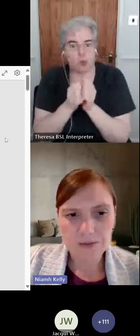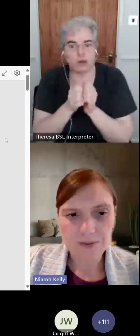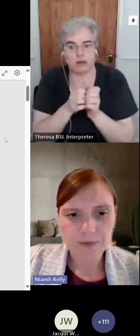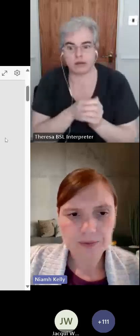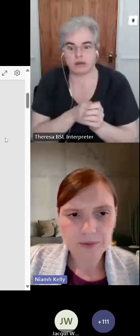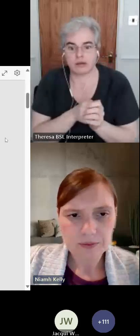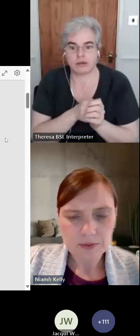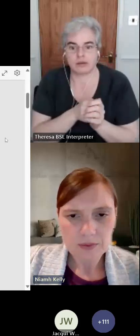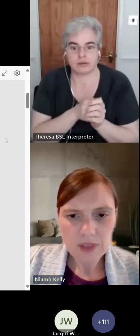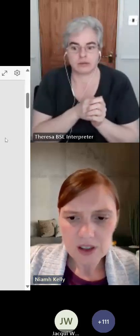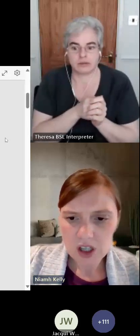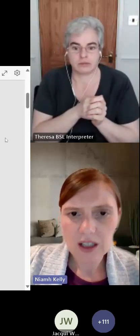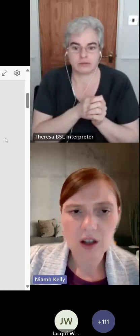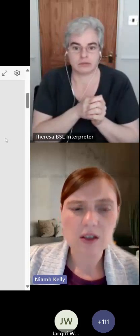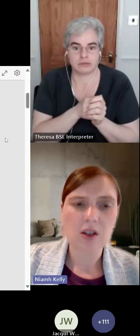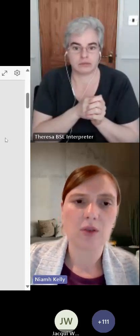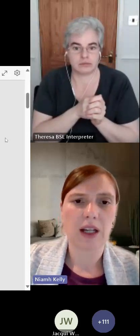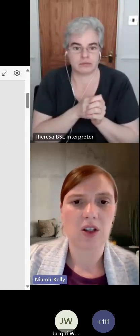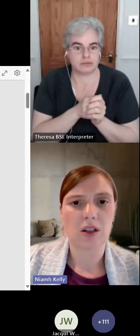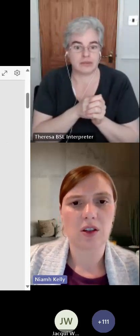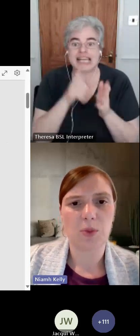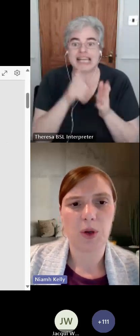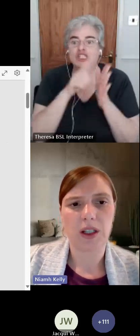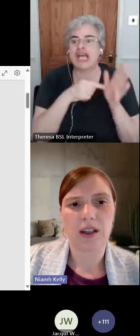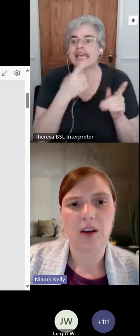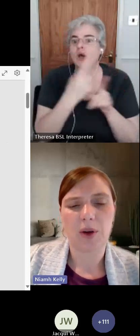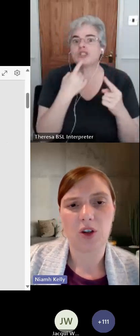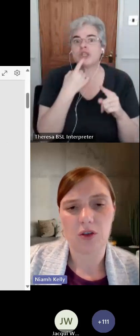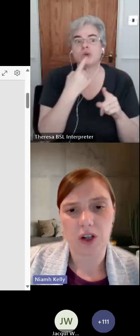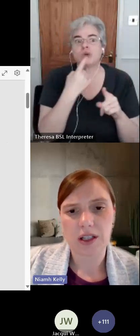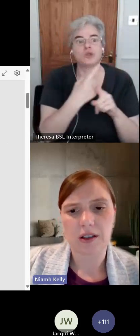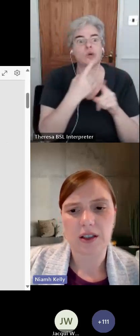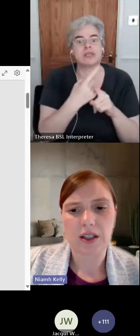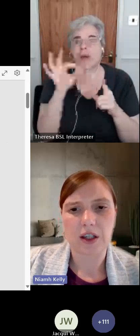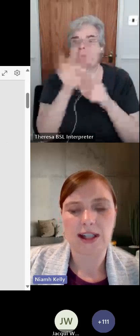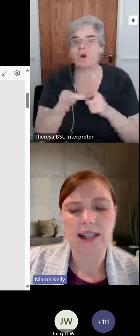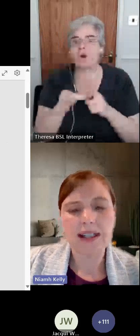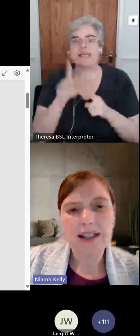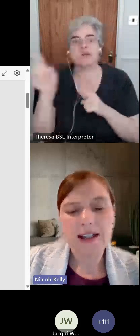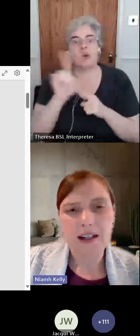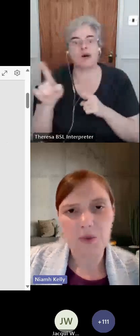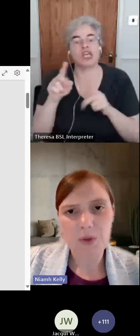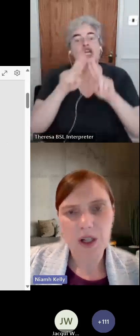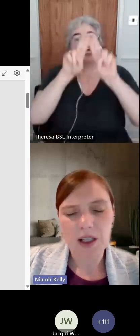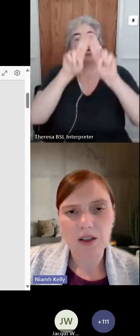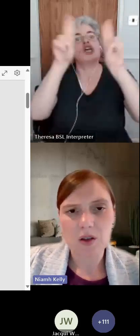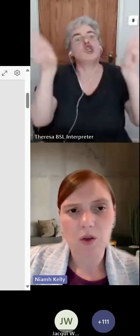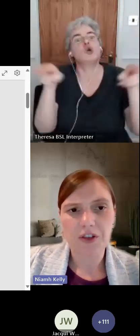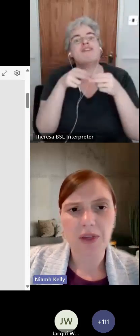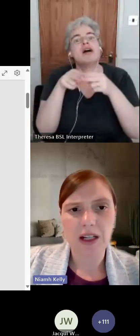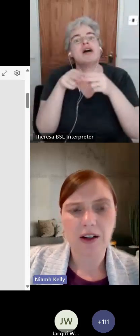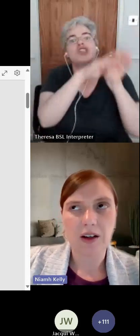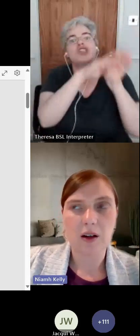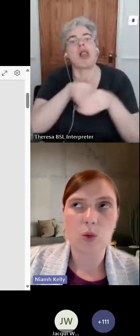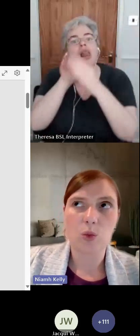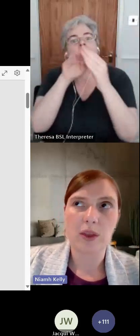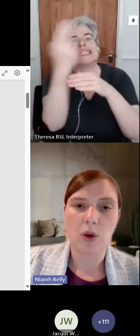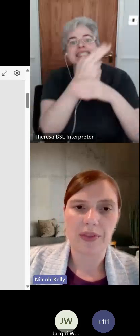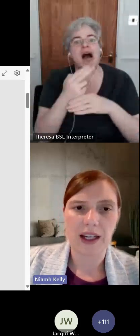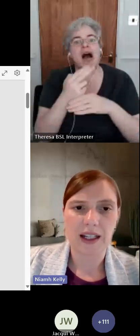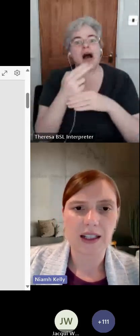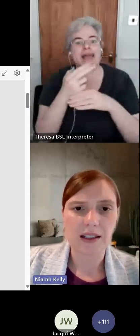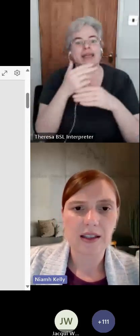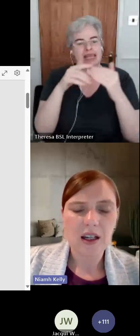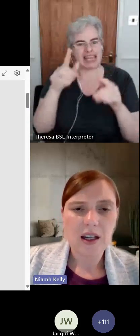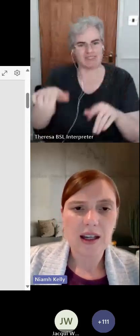And so Jackie also mentioned the point there about universal design. And if people aren't so familiar